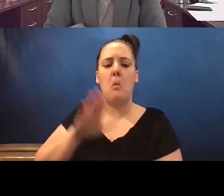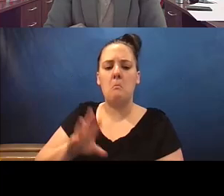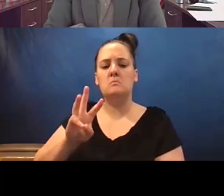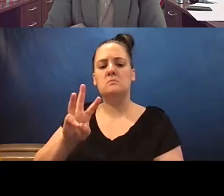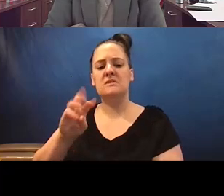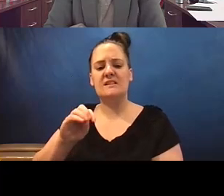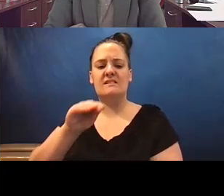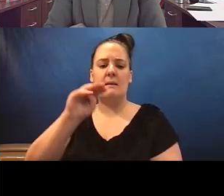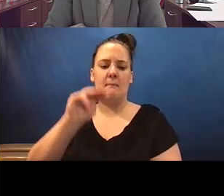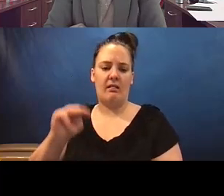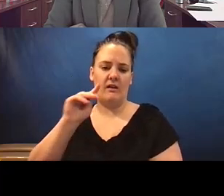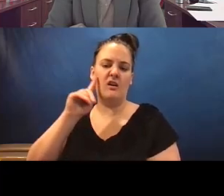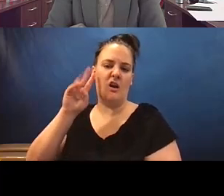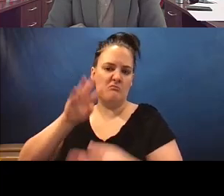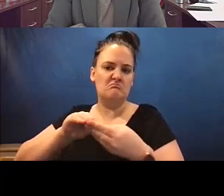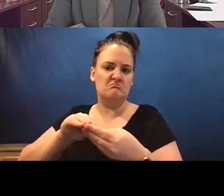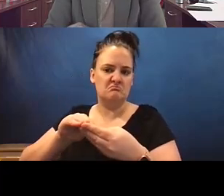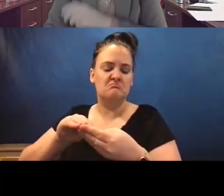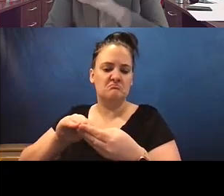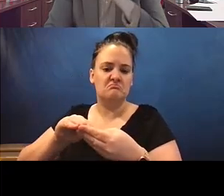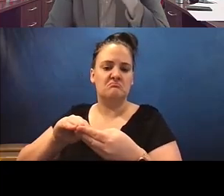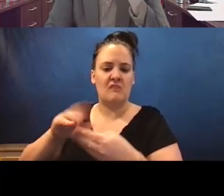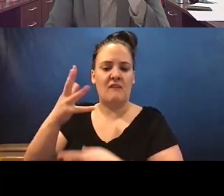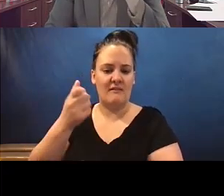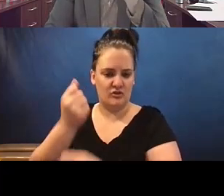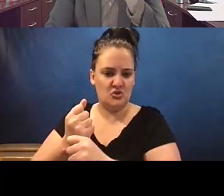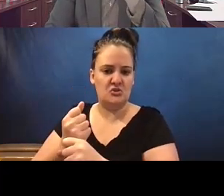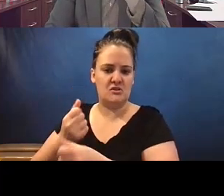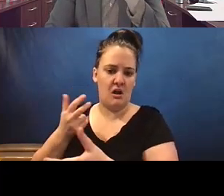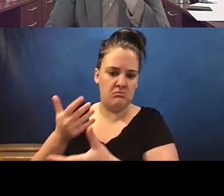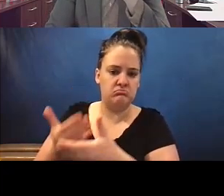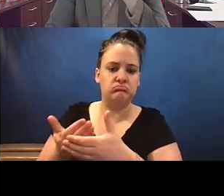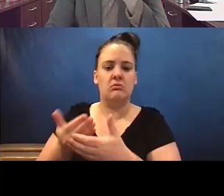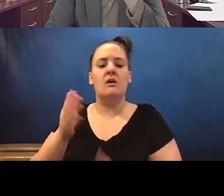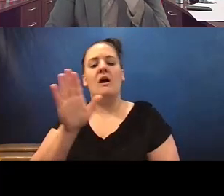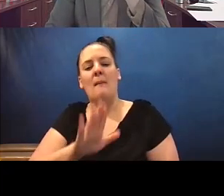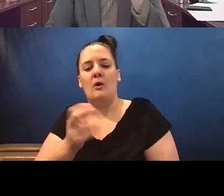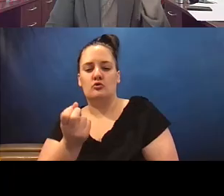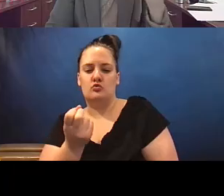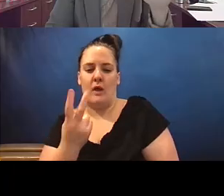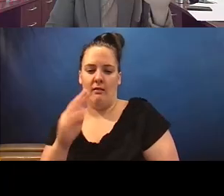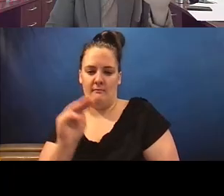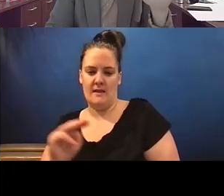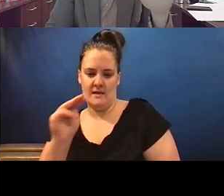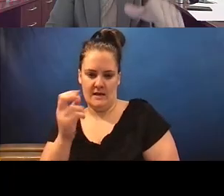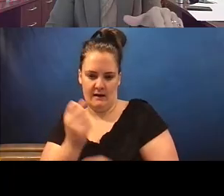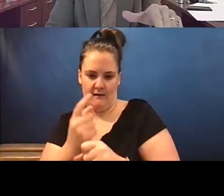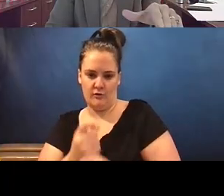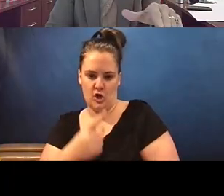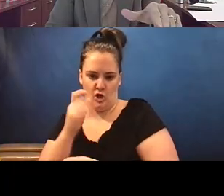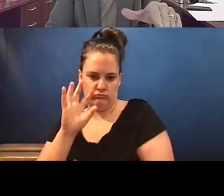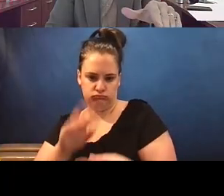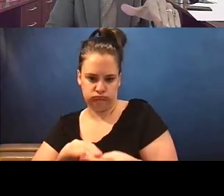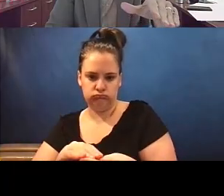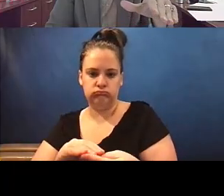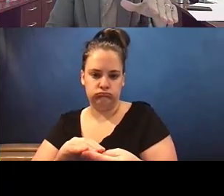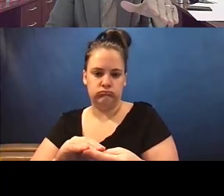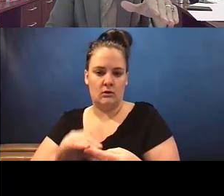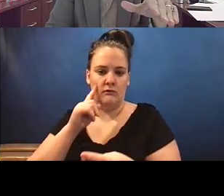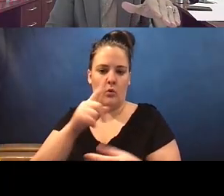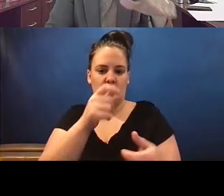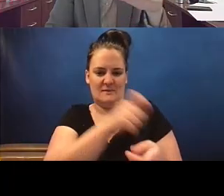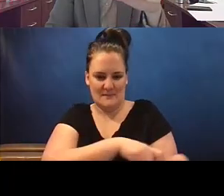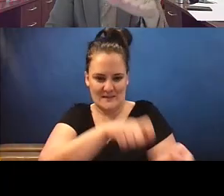paid out about 48 million. I'll go down a few just for time's sake. Lots of support